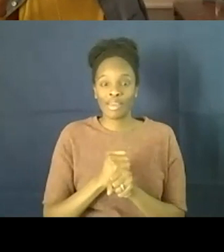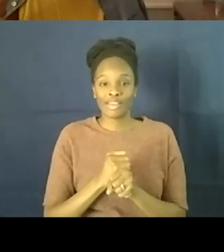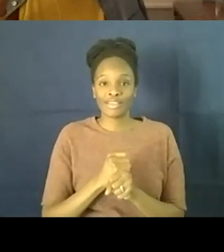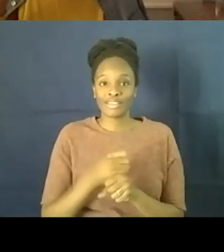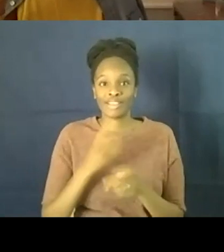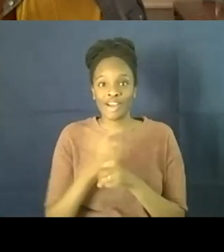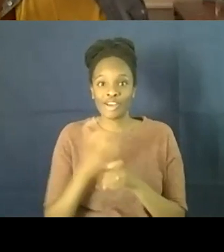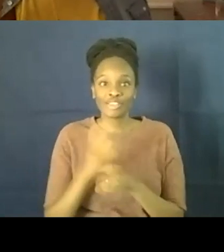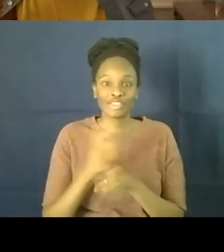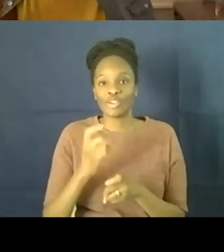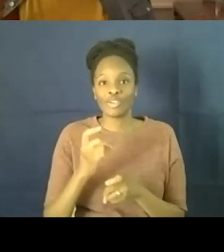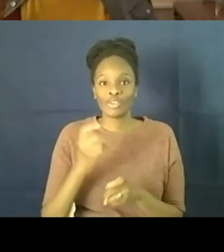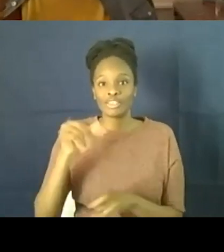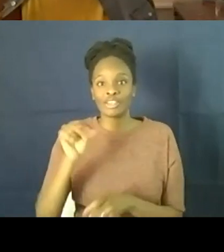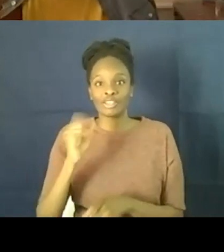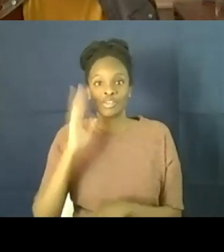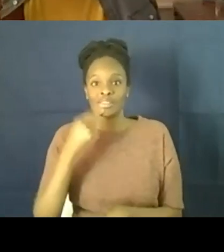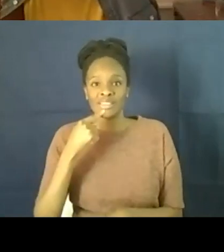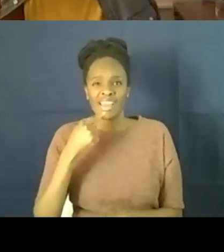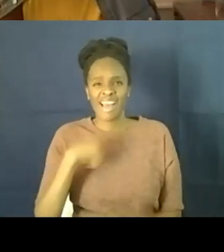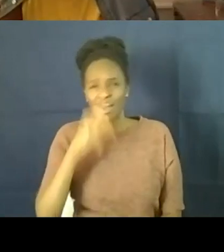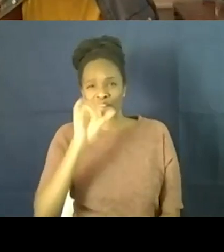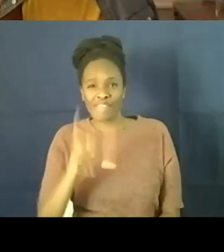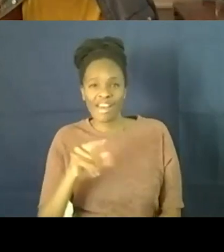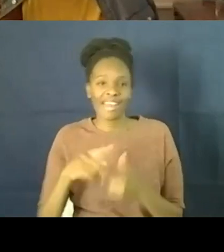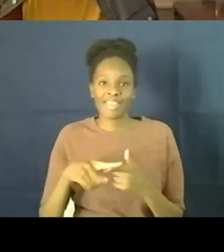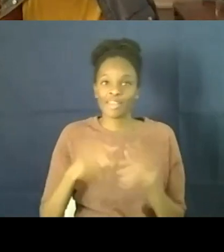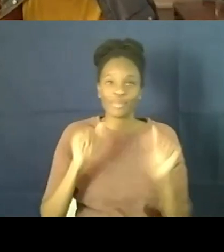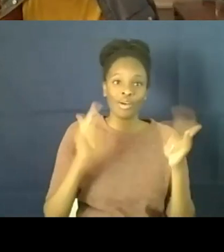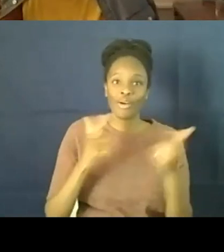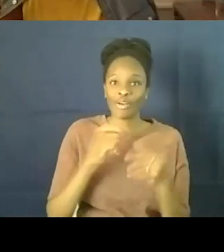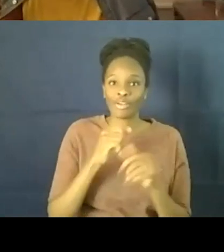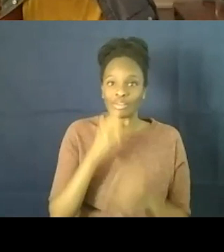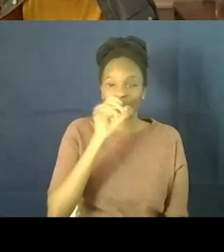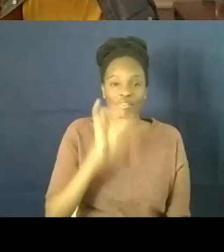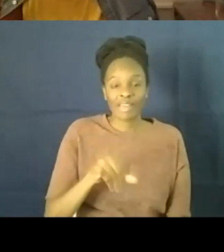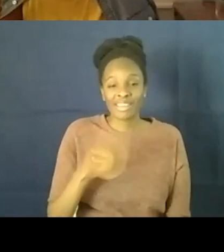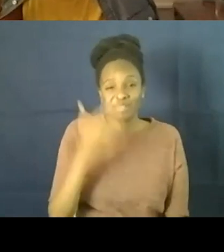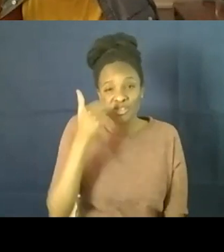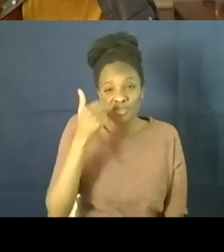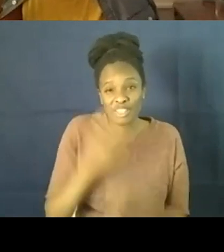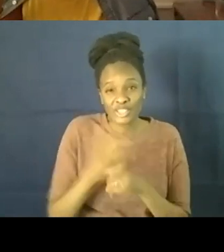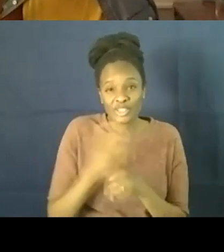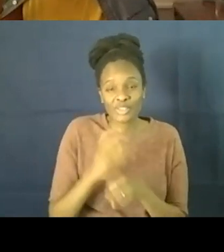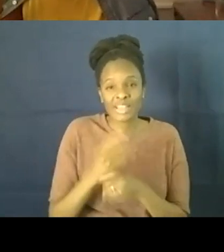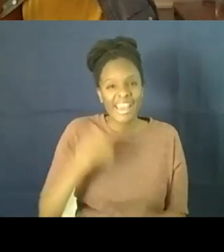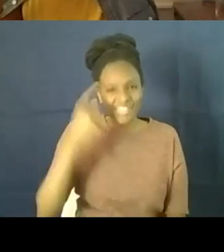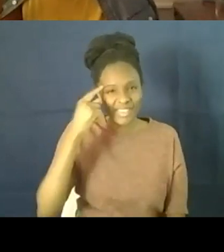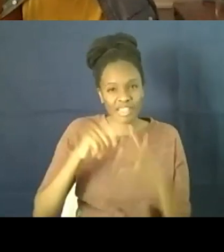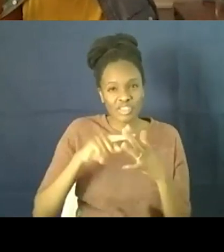we'd all love it too. And like, they're just funny jokes. And we've got plenty of those in season 4 too. But yeah, I think it all started with